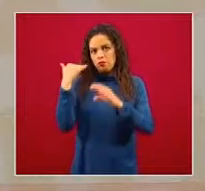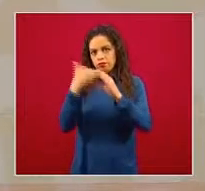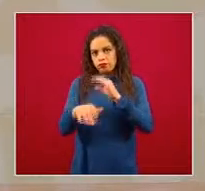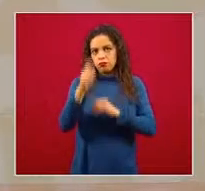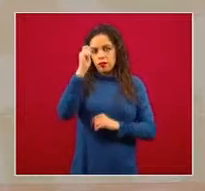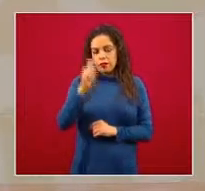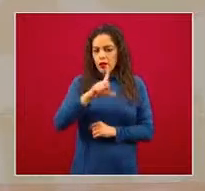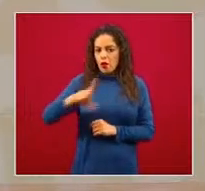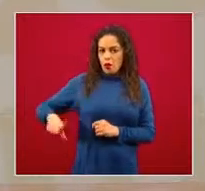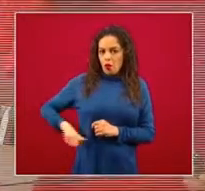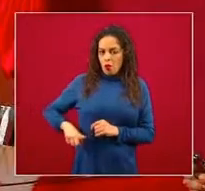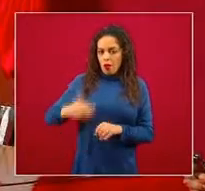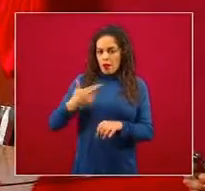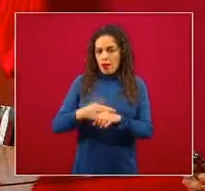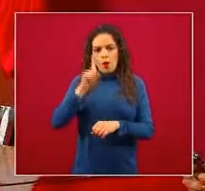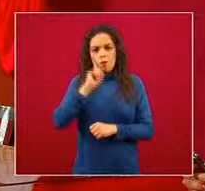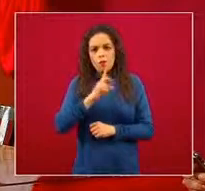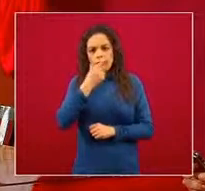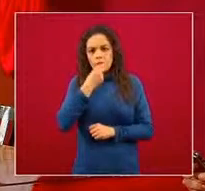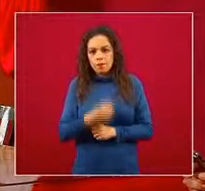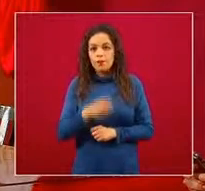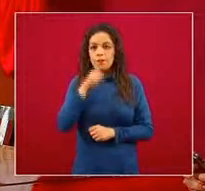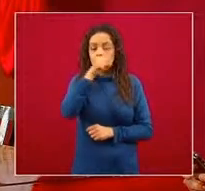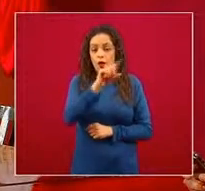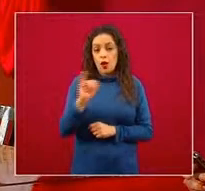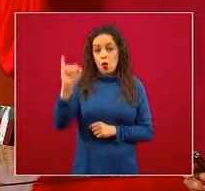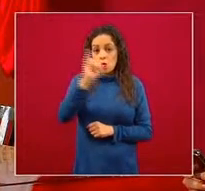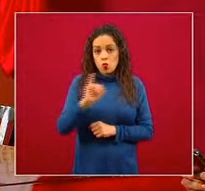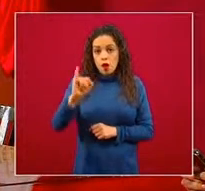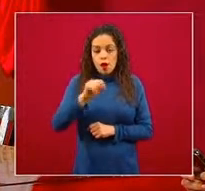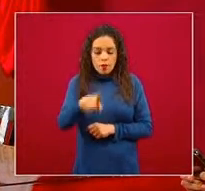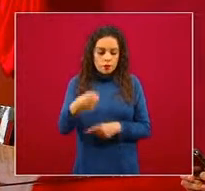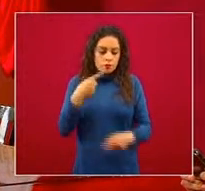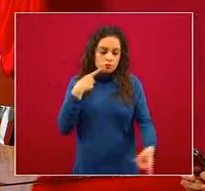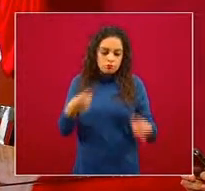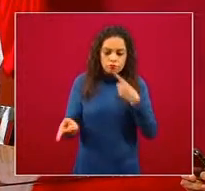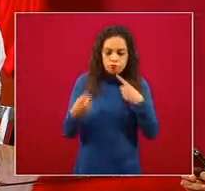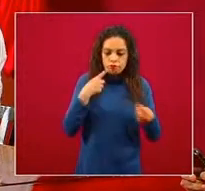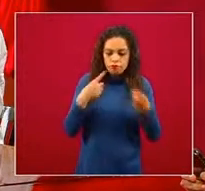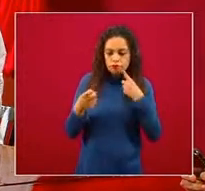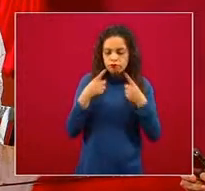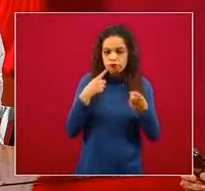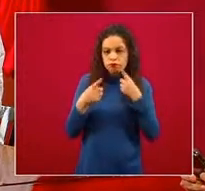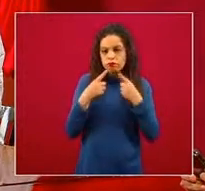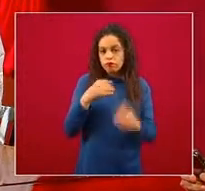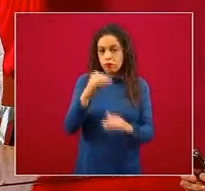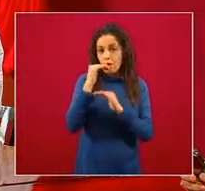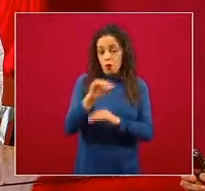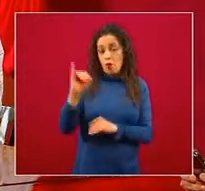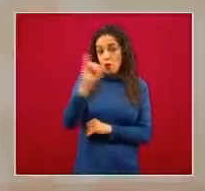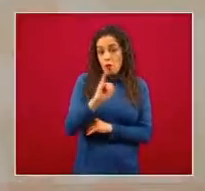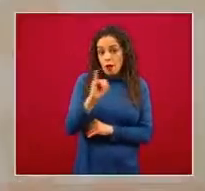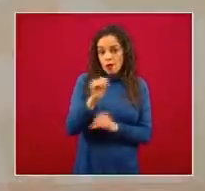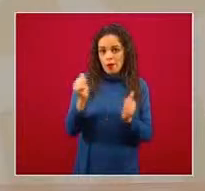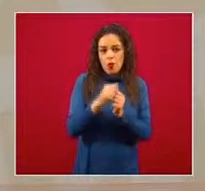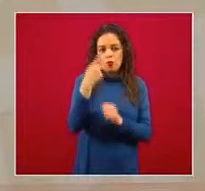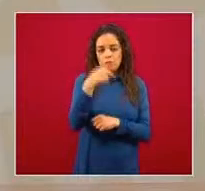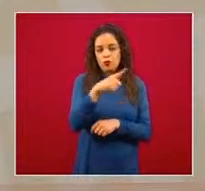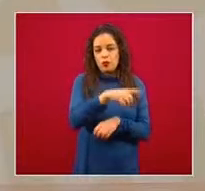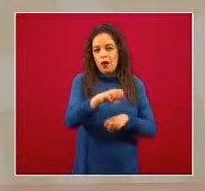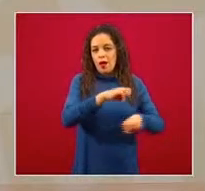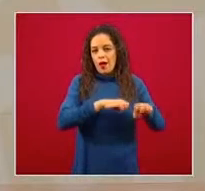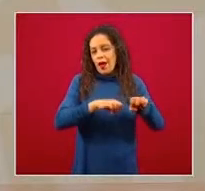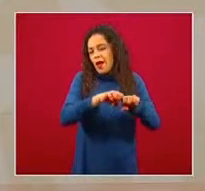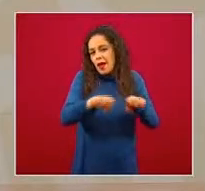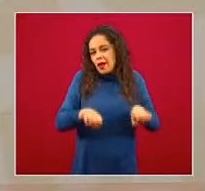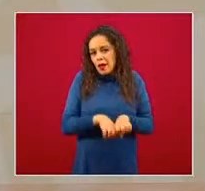to the governors, and they have until Thursday from that week to discuss it with their technical teams. We also have